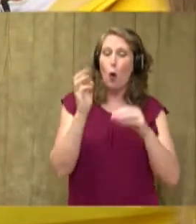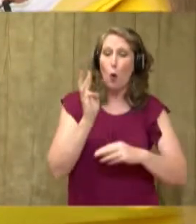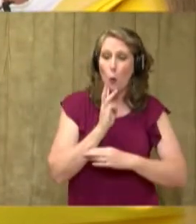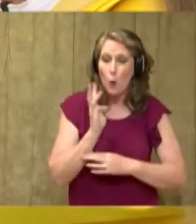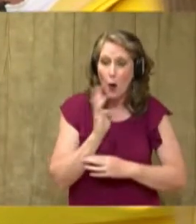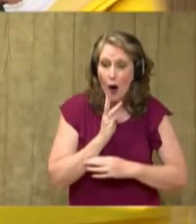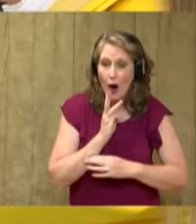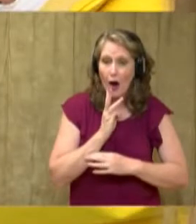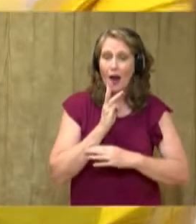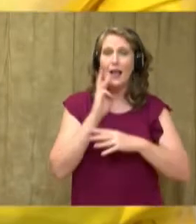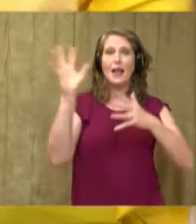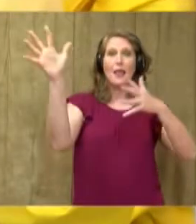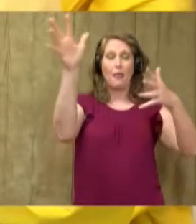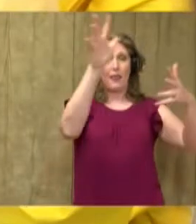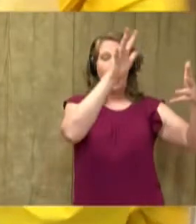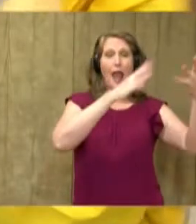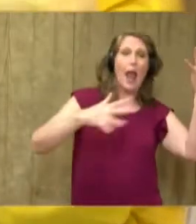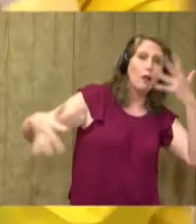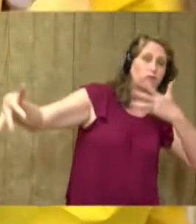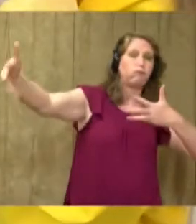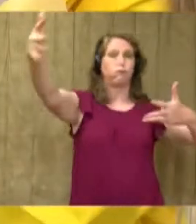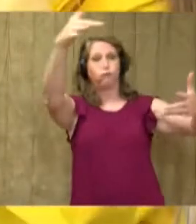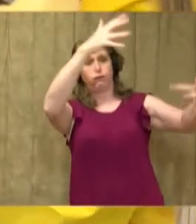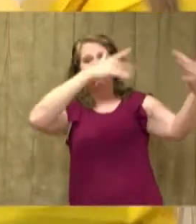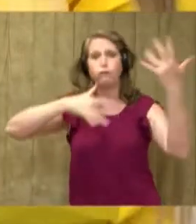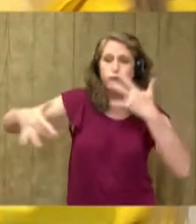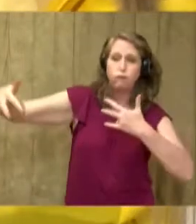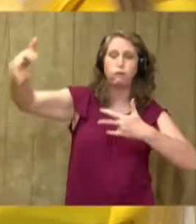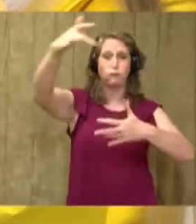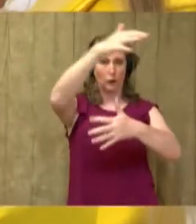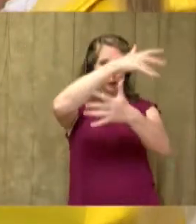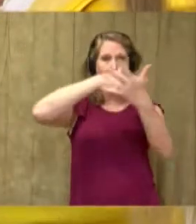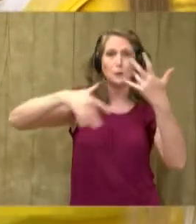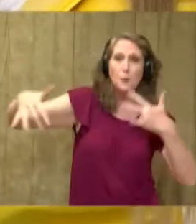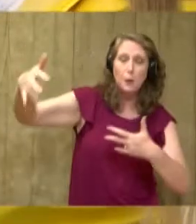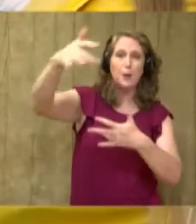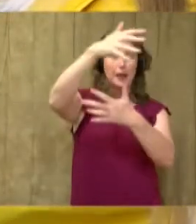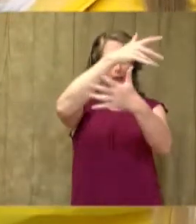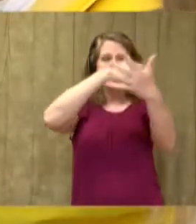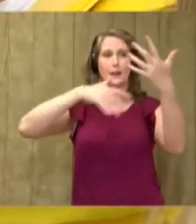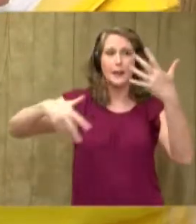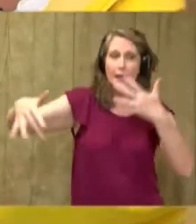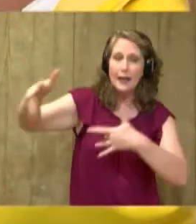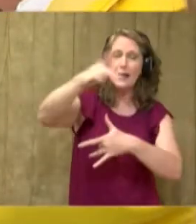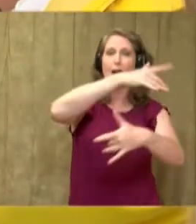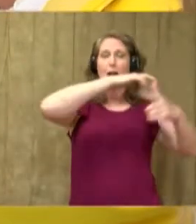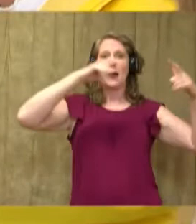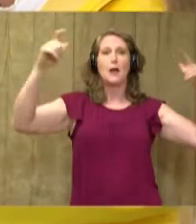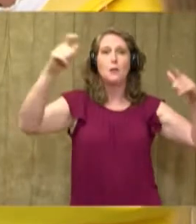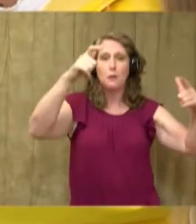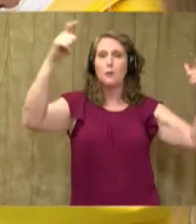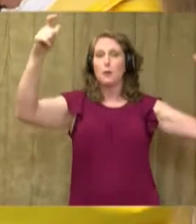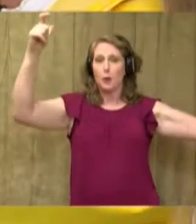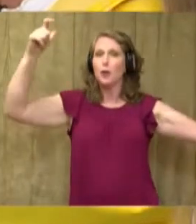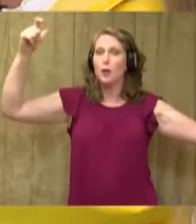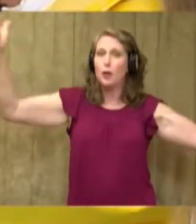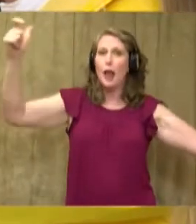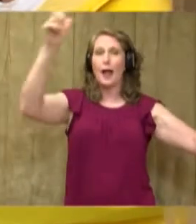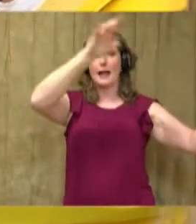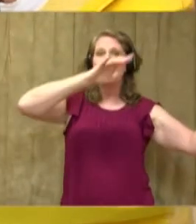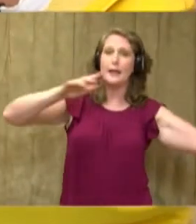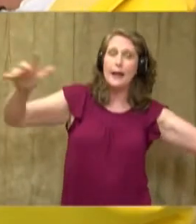The spinning of the air accelerates. Okay, starts going faster, starts to spin, spin, spin. Even larger groups of cumulonimbus